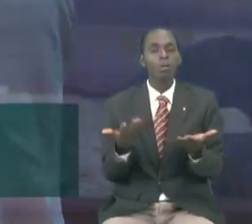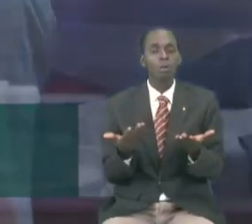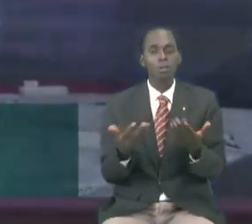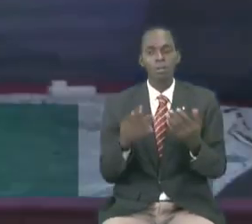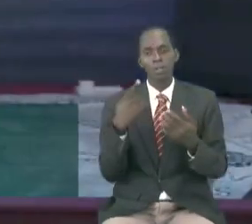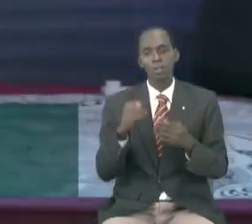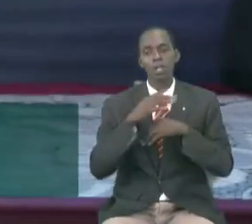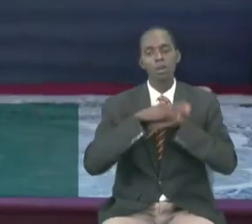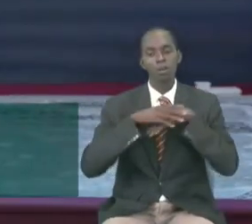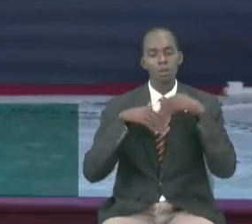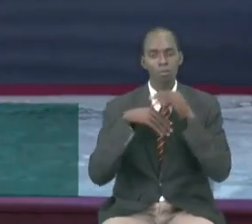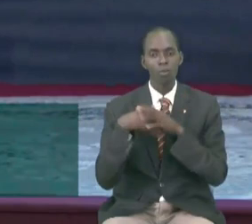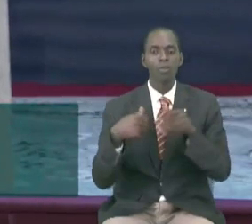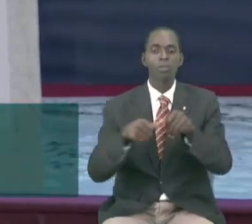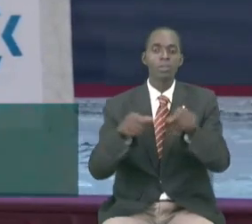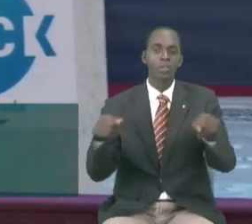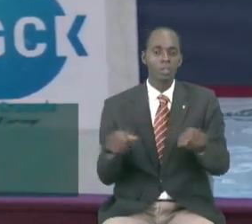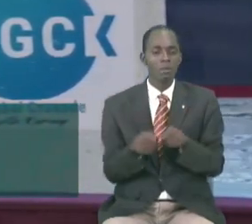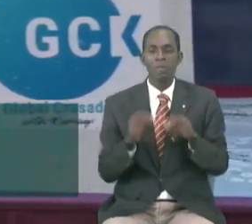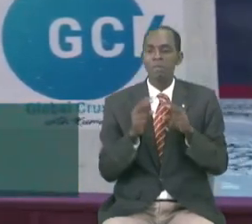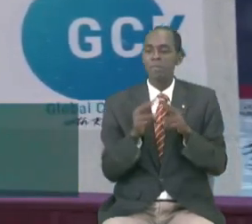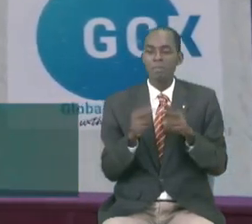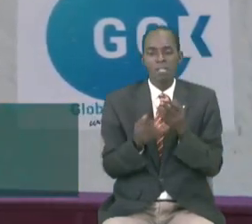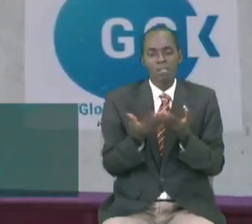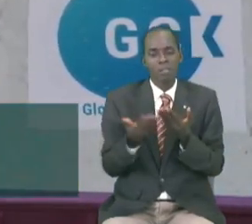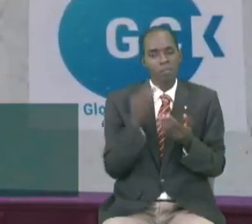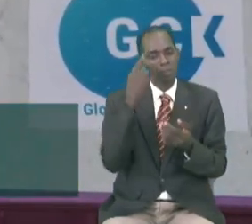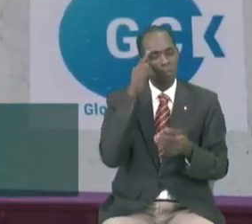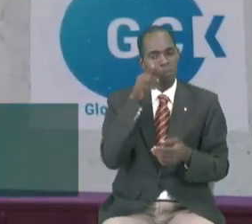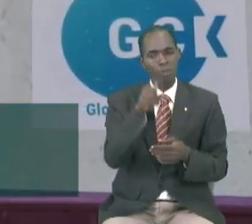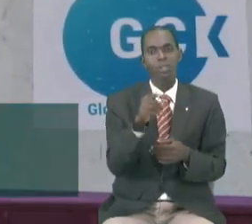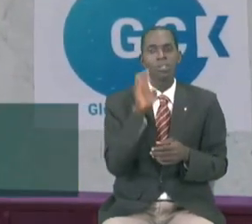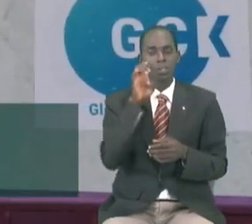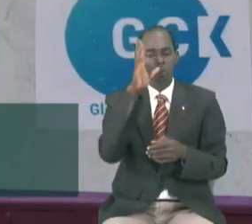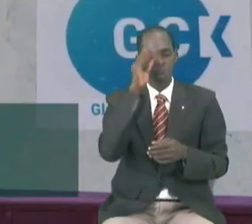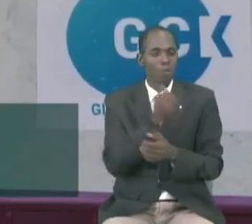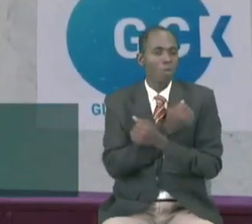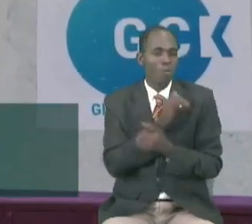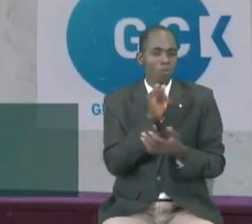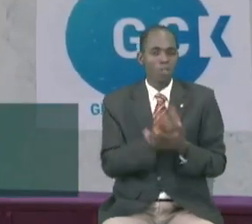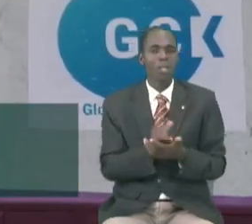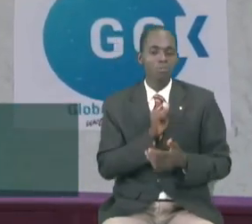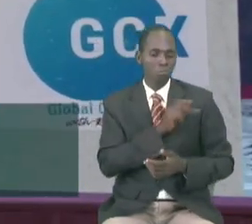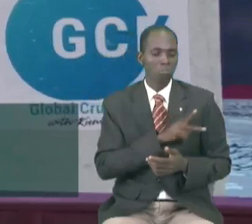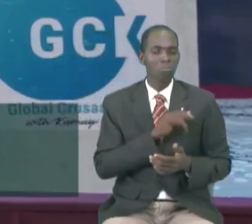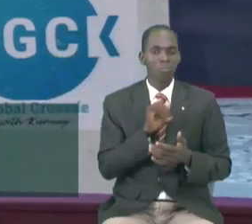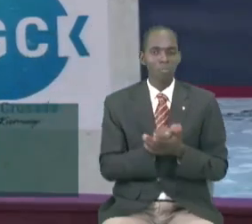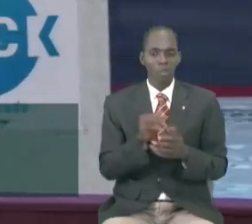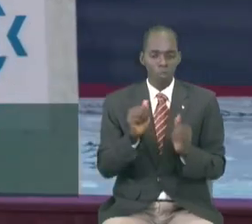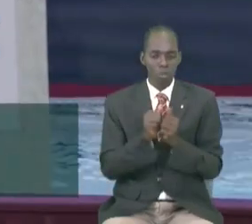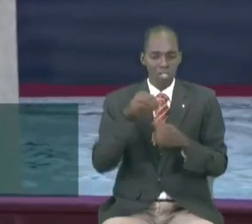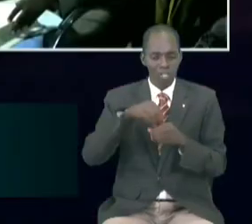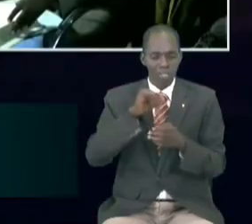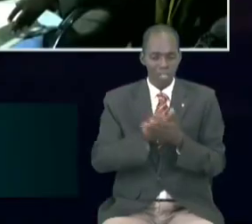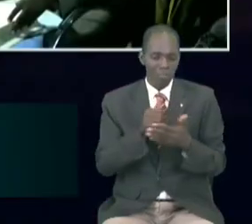that little circle in the comfort zone, he could do whatever the Lord wanted him to do. In 2